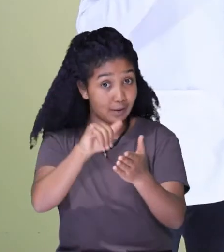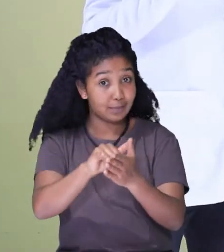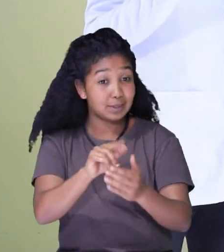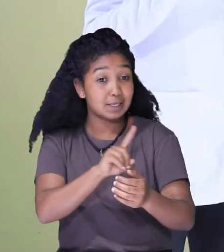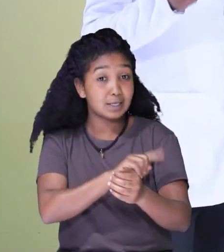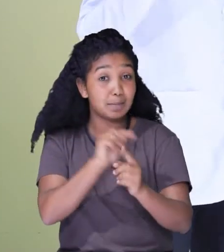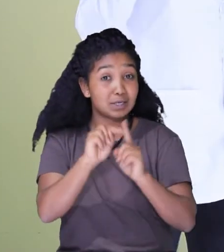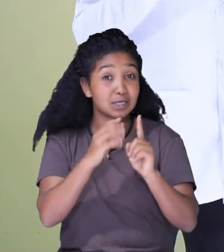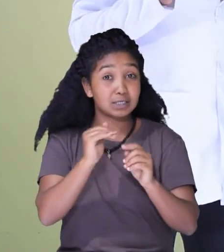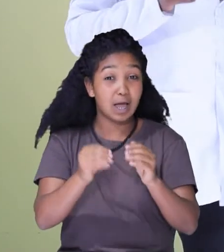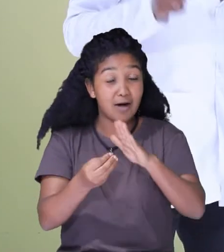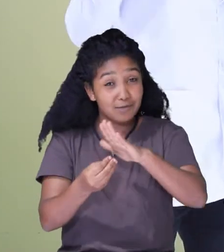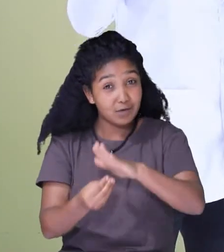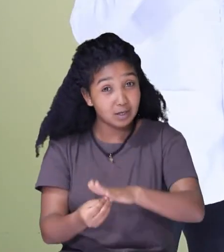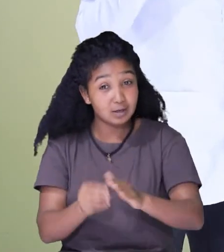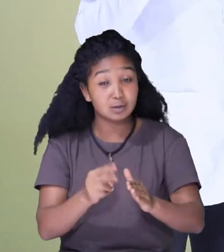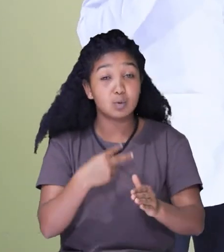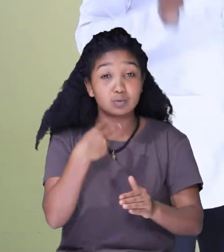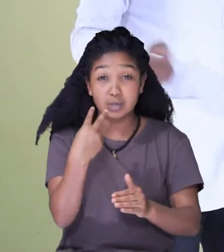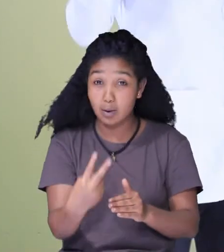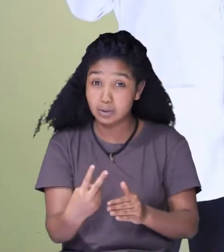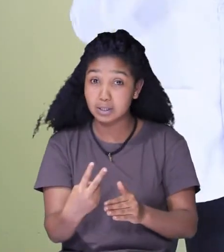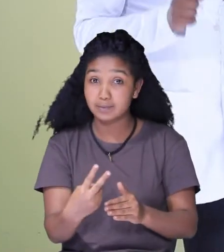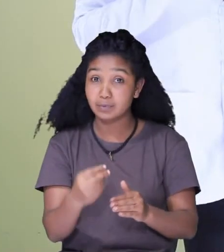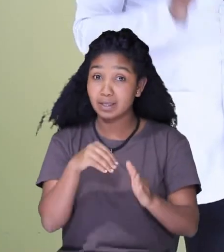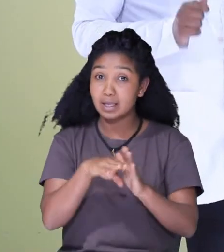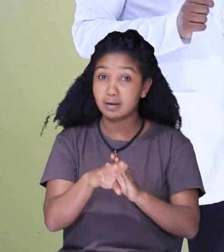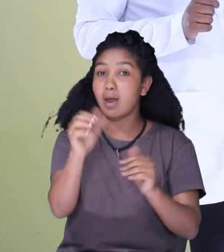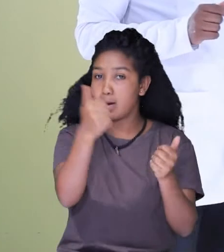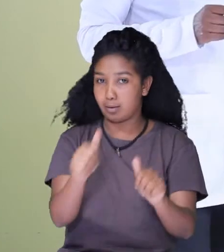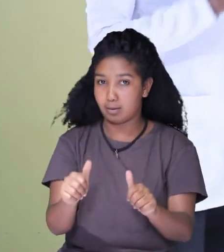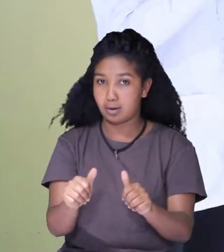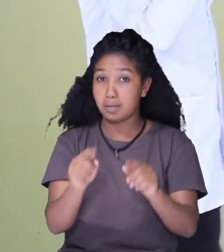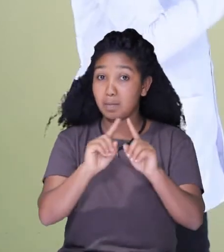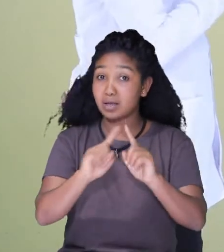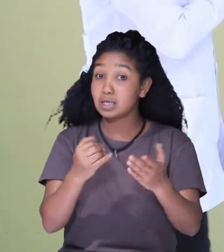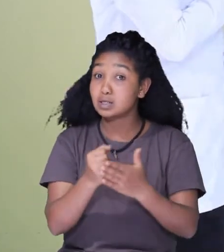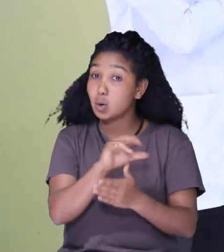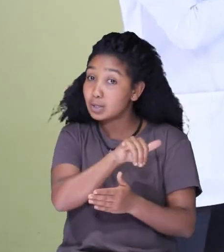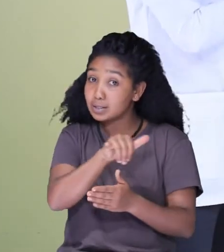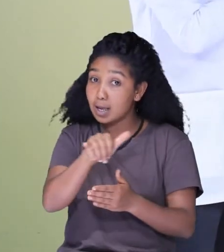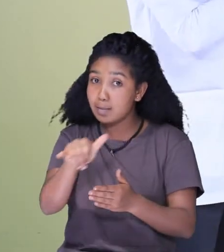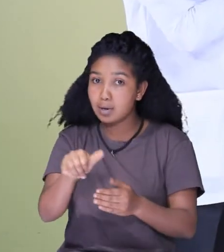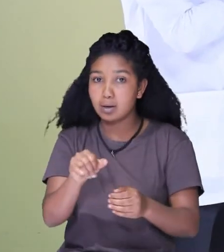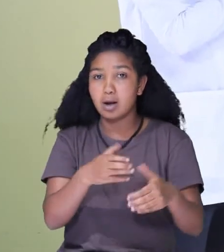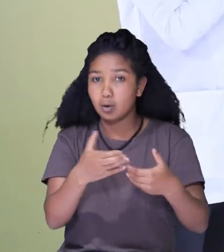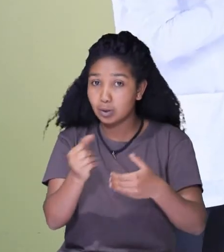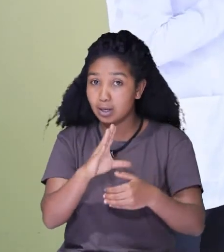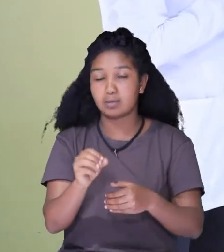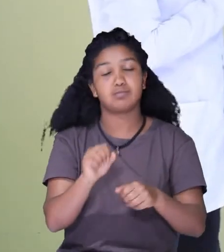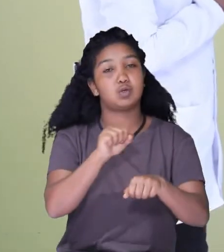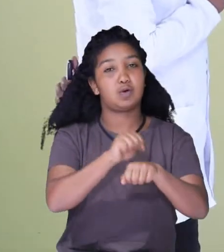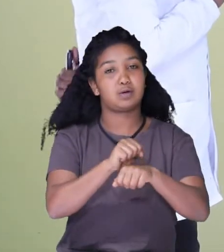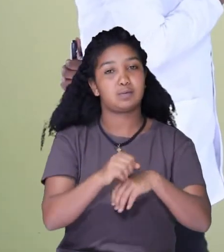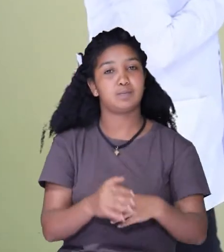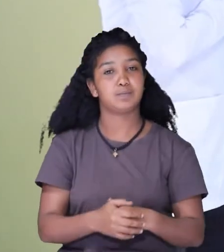the temperature is affected speed of sound in air, but it is not the same true in liquid and